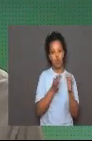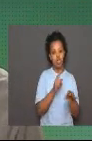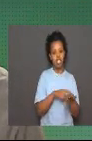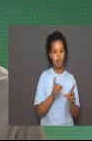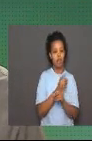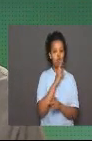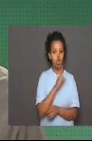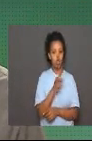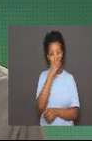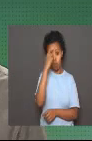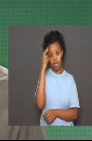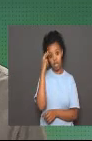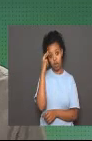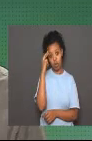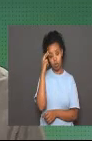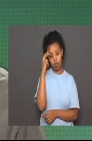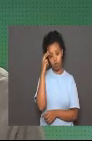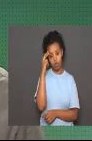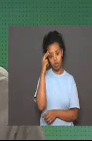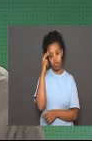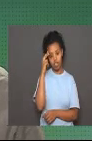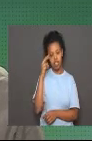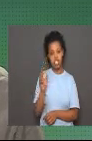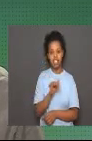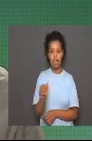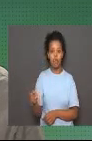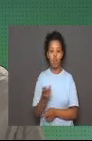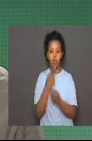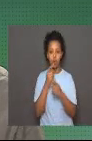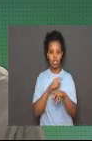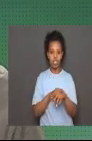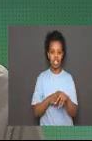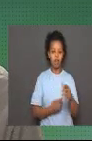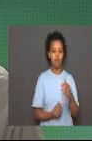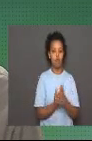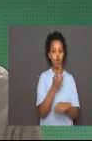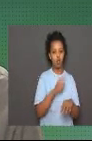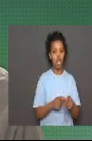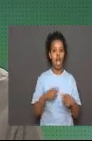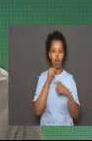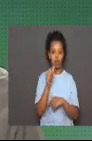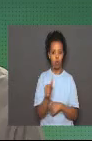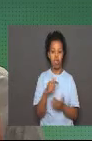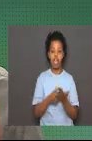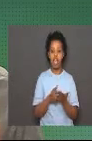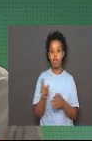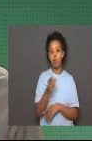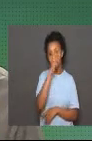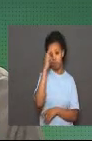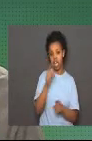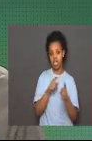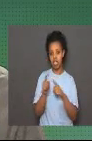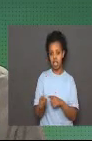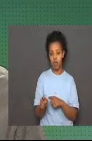can never result in the production of the same protein. This is because they do